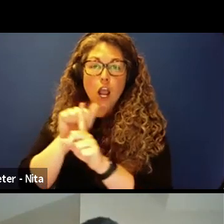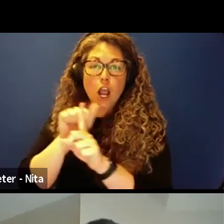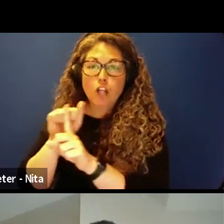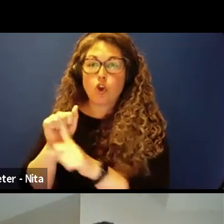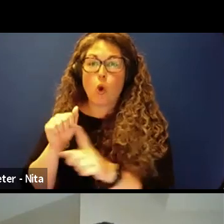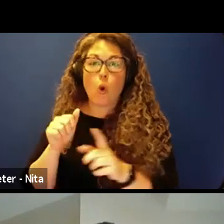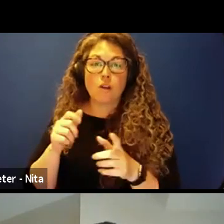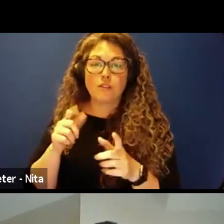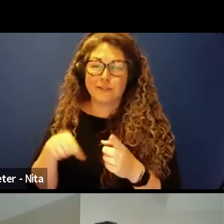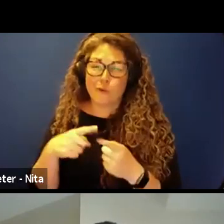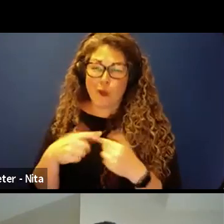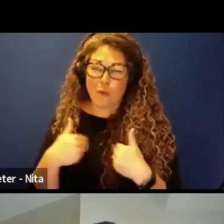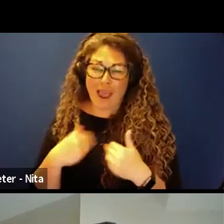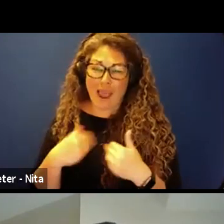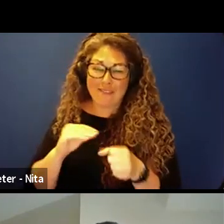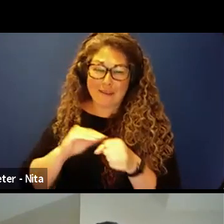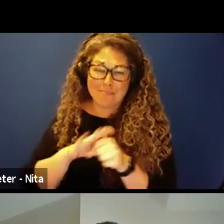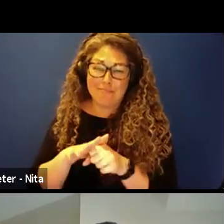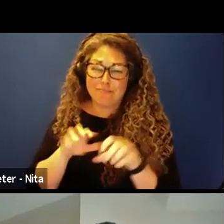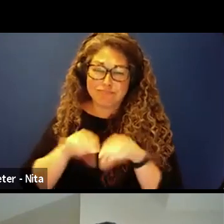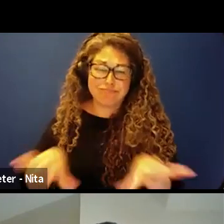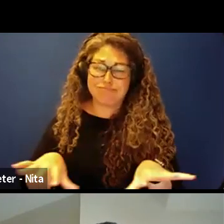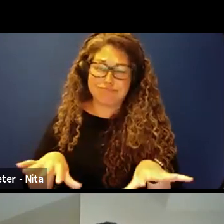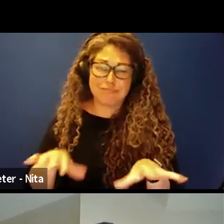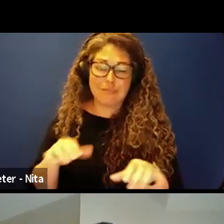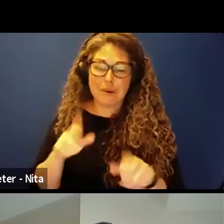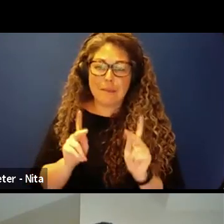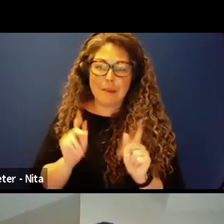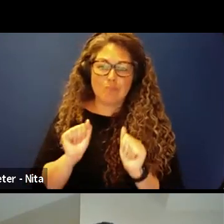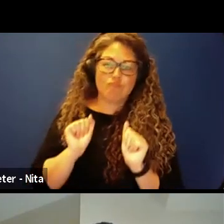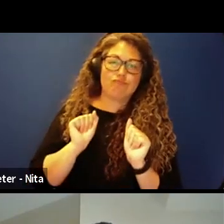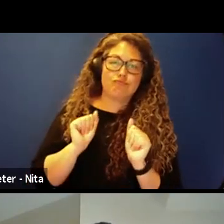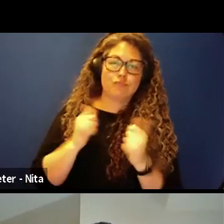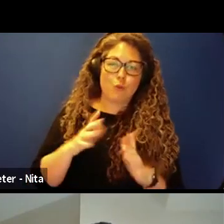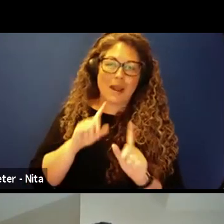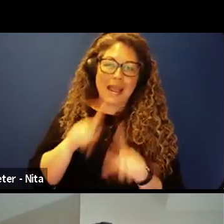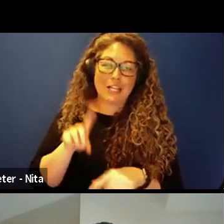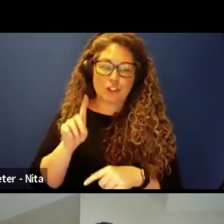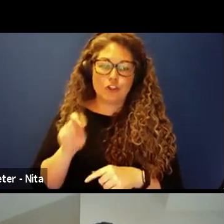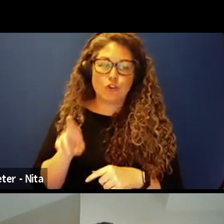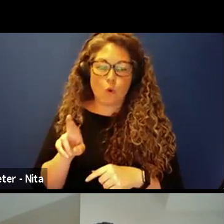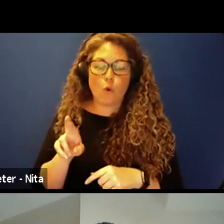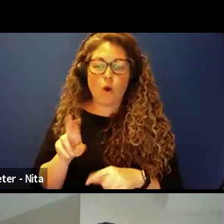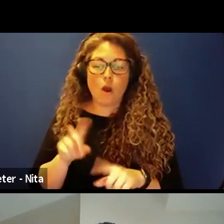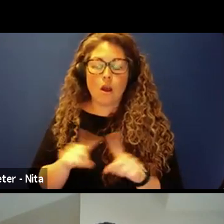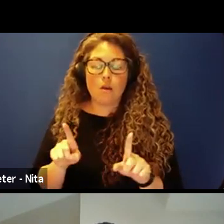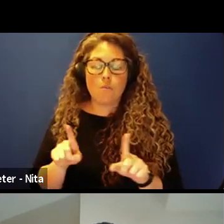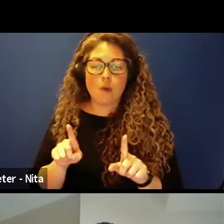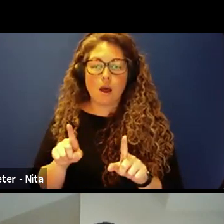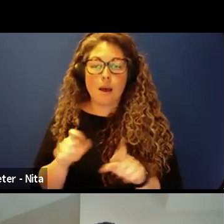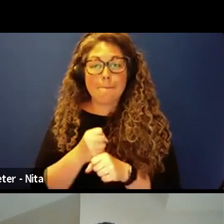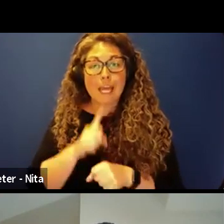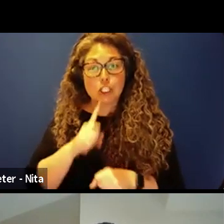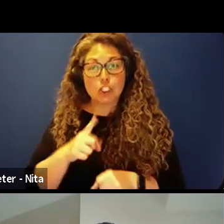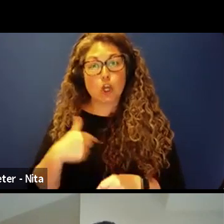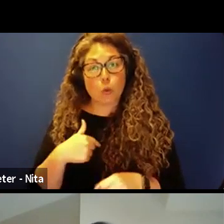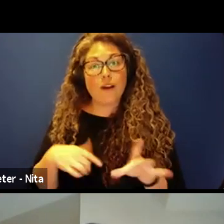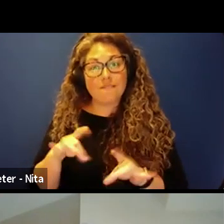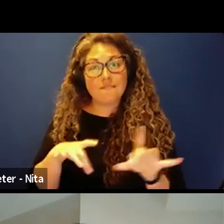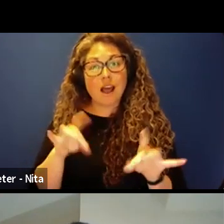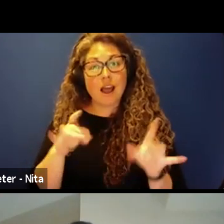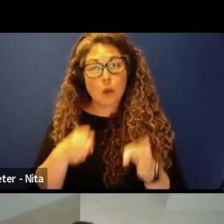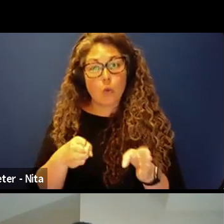a pandemic right now. You know, I can understand a lot of people not wanting to answer their door, but making sure that we're finding ways that